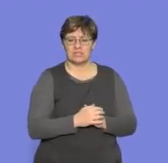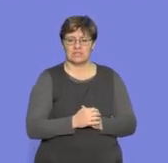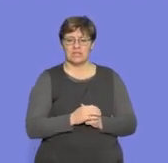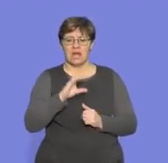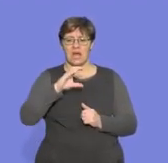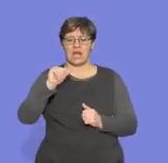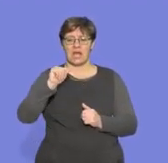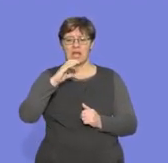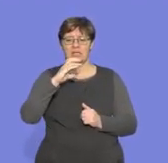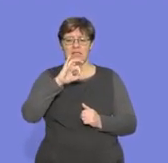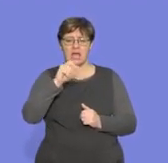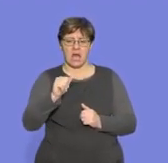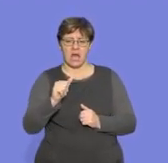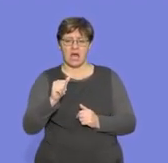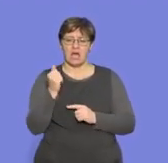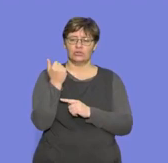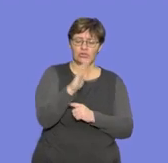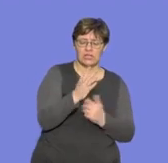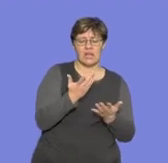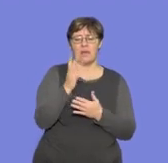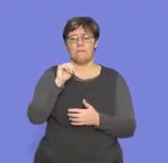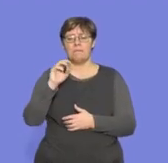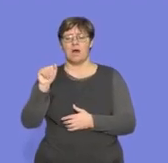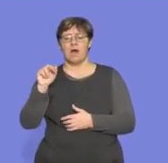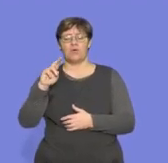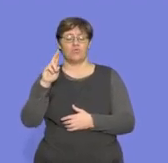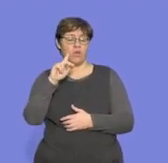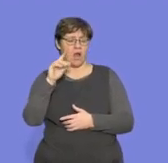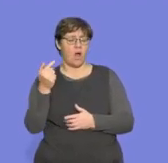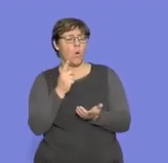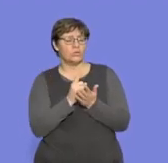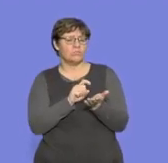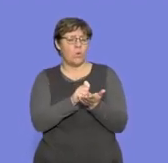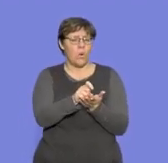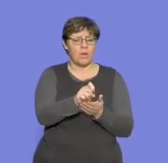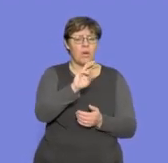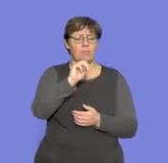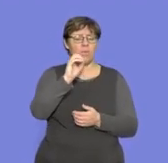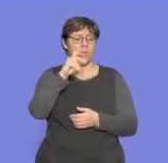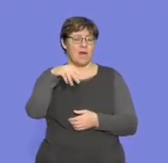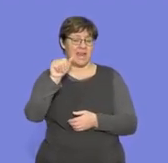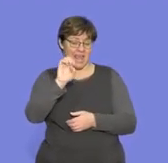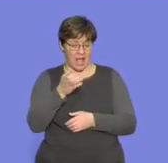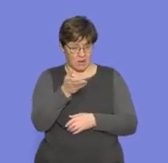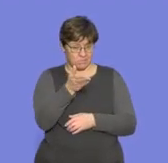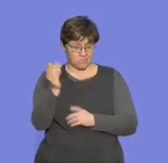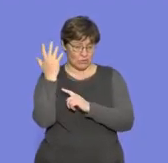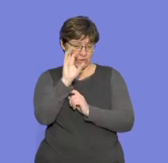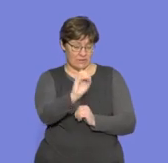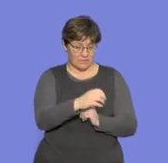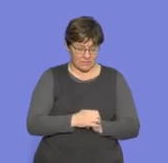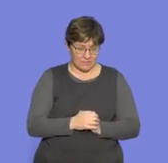and your marula. We also find typically the mopane worms found in these trees. If we talk of the characteristics of